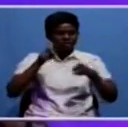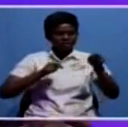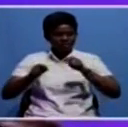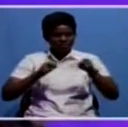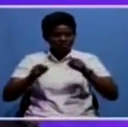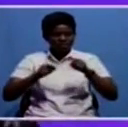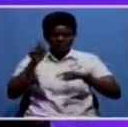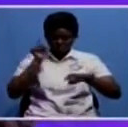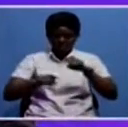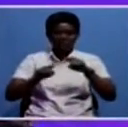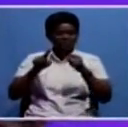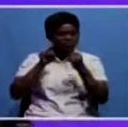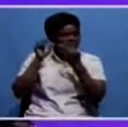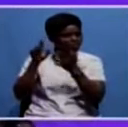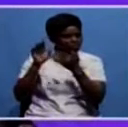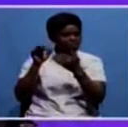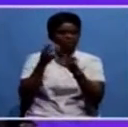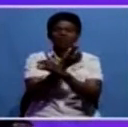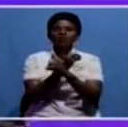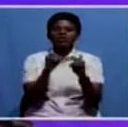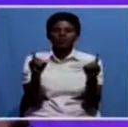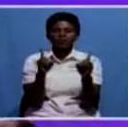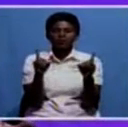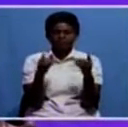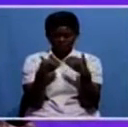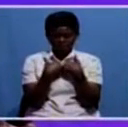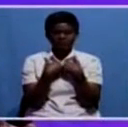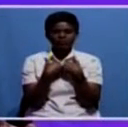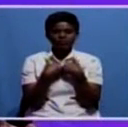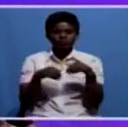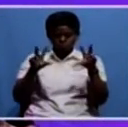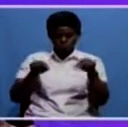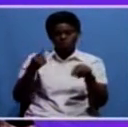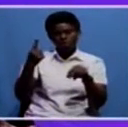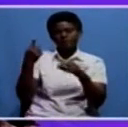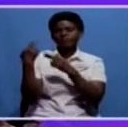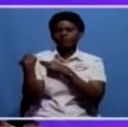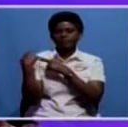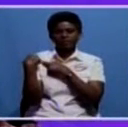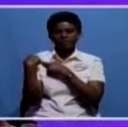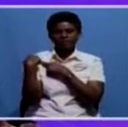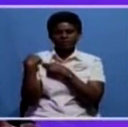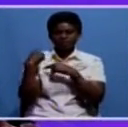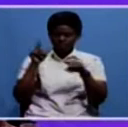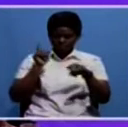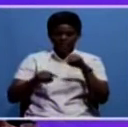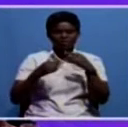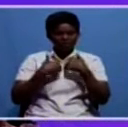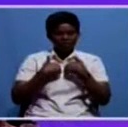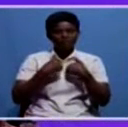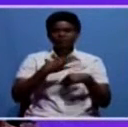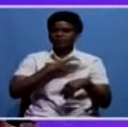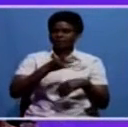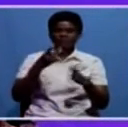You cannot wish a democracy where there's nobody in charge. You might not like democracy, you might not like